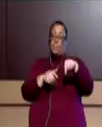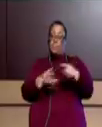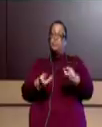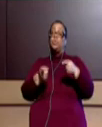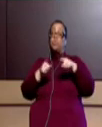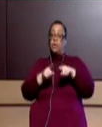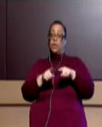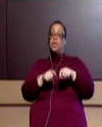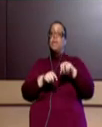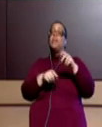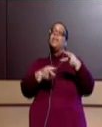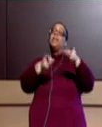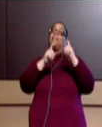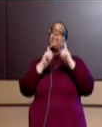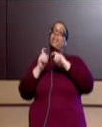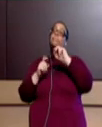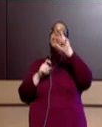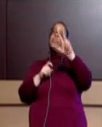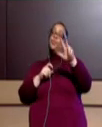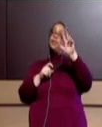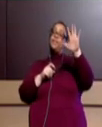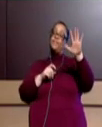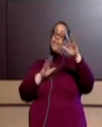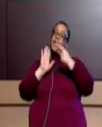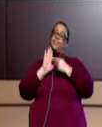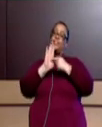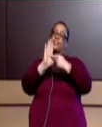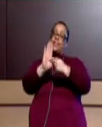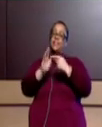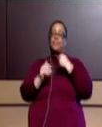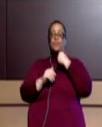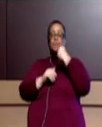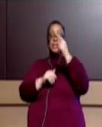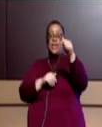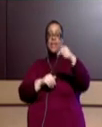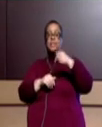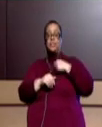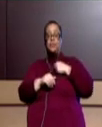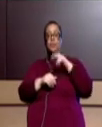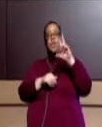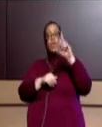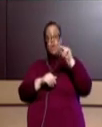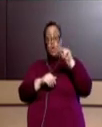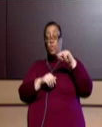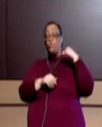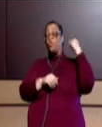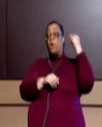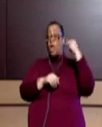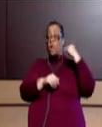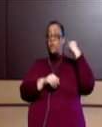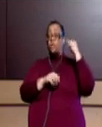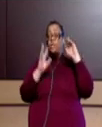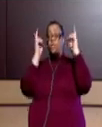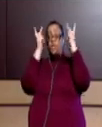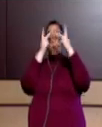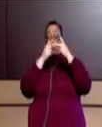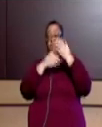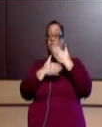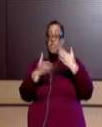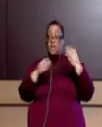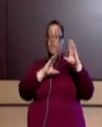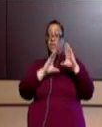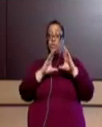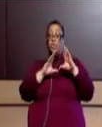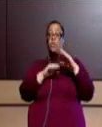a 3 to 5. Let's just three to five signs that would say to me, no, you are losing it. Because the worst thing to do is to